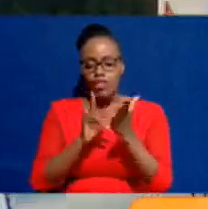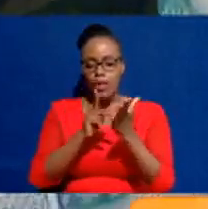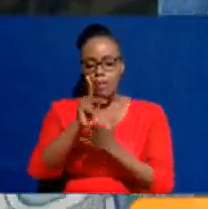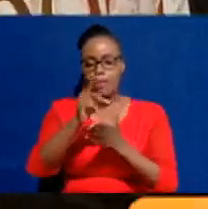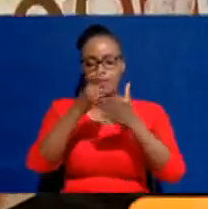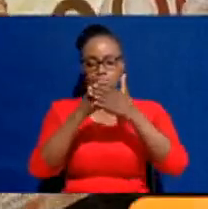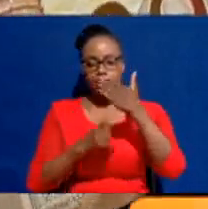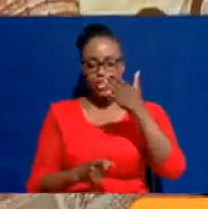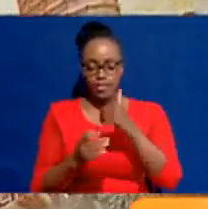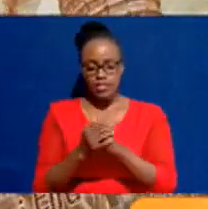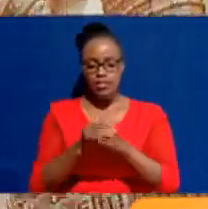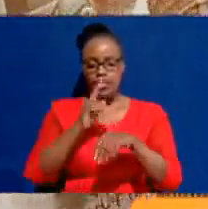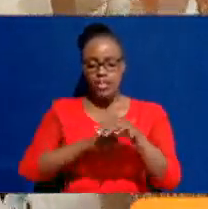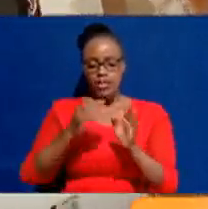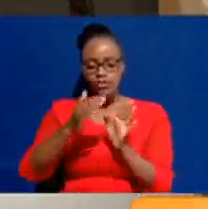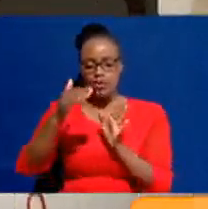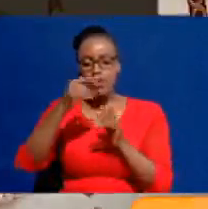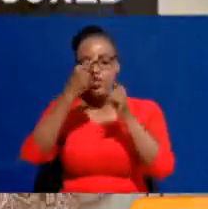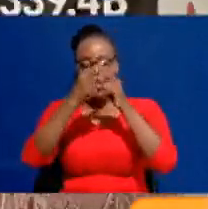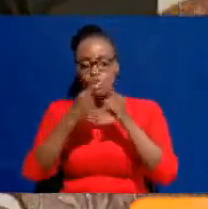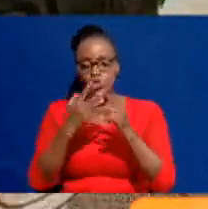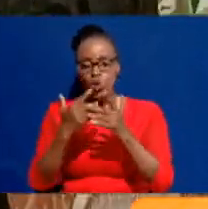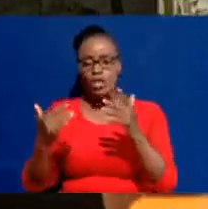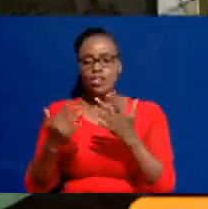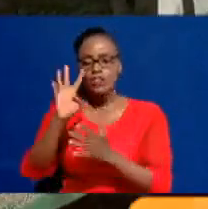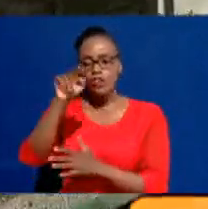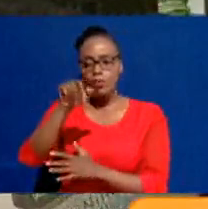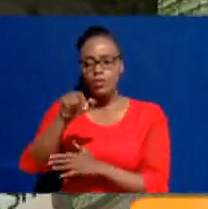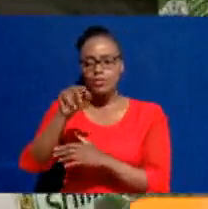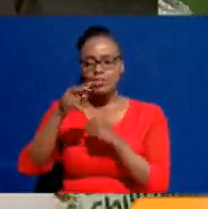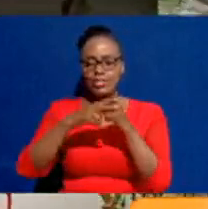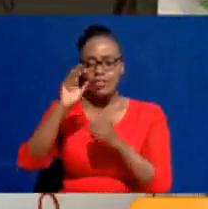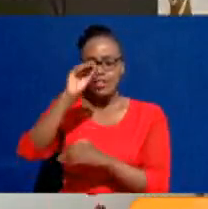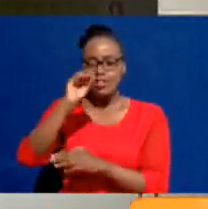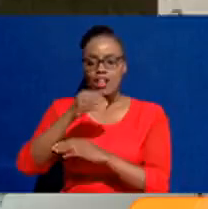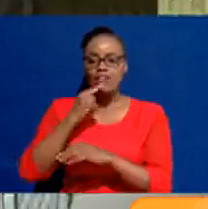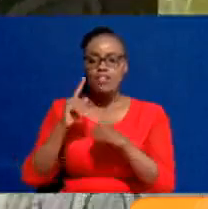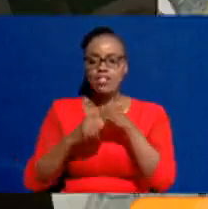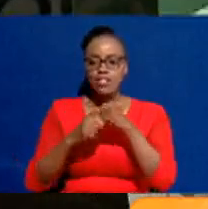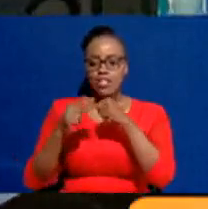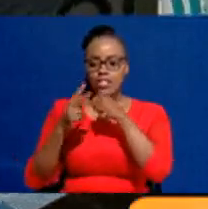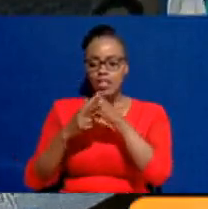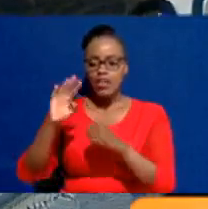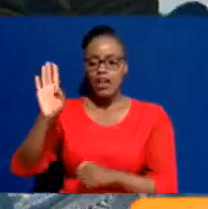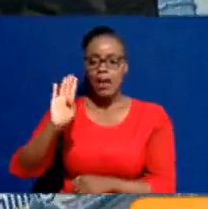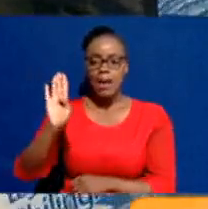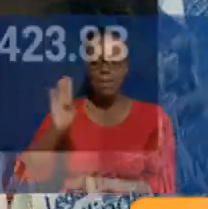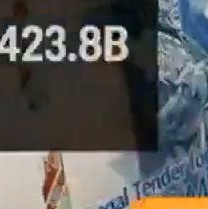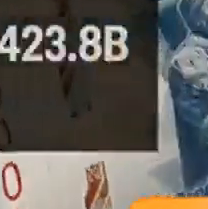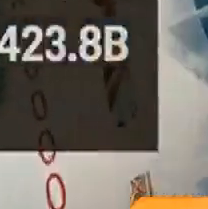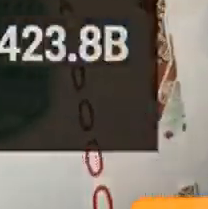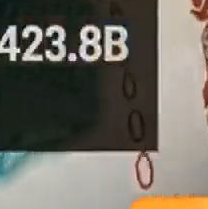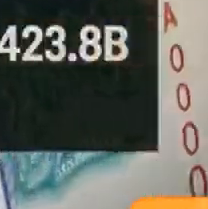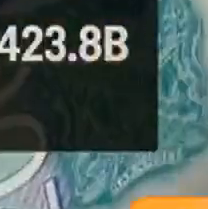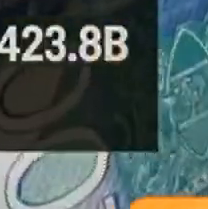charges. During the period, total assets grew 4.7% to reach 607 billion shillings. Net